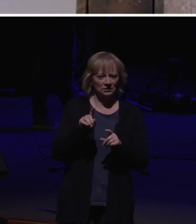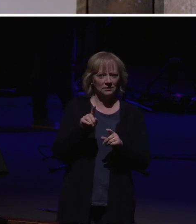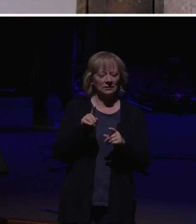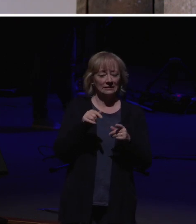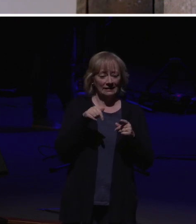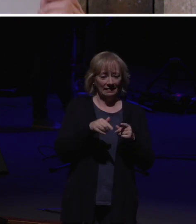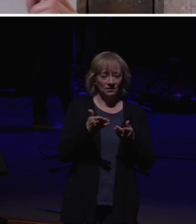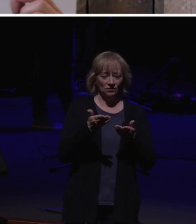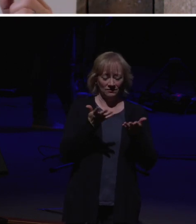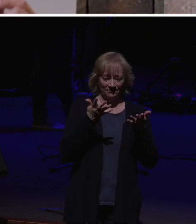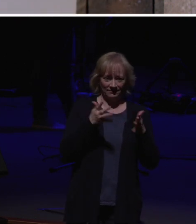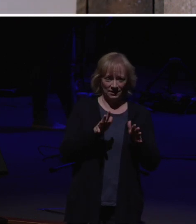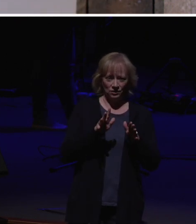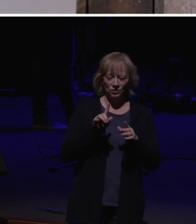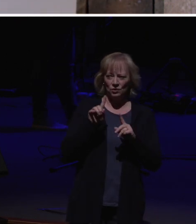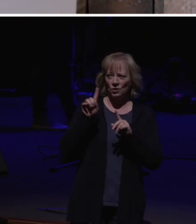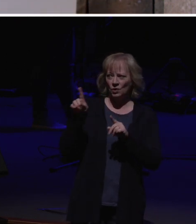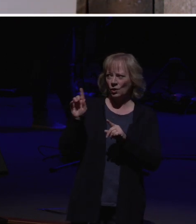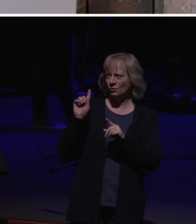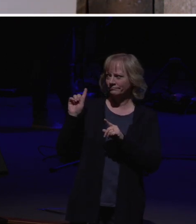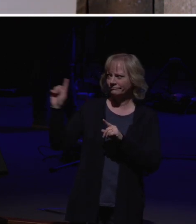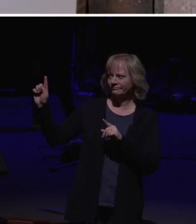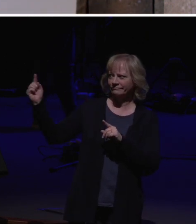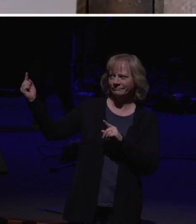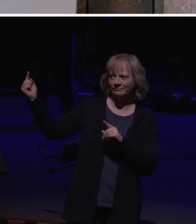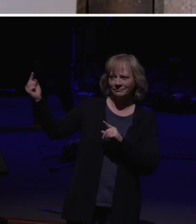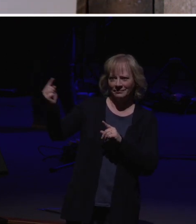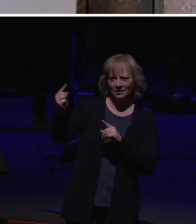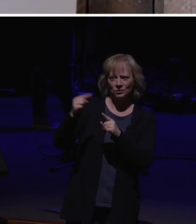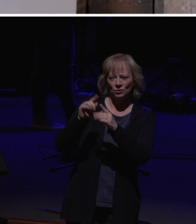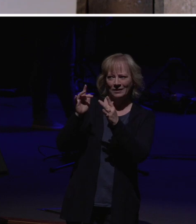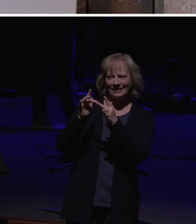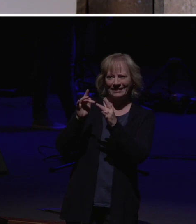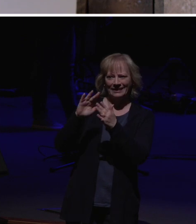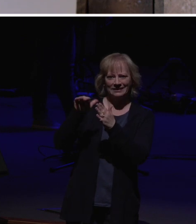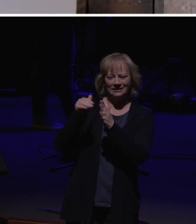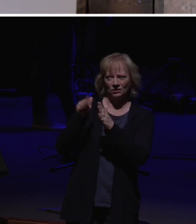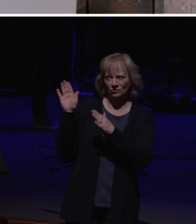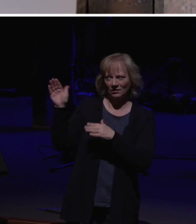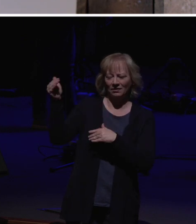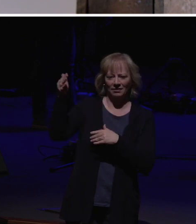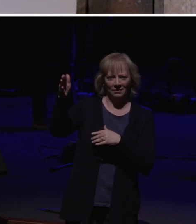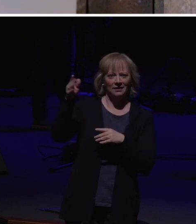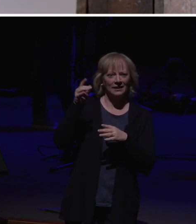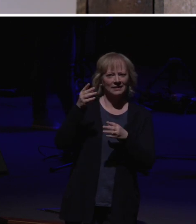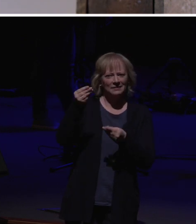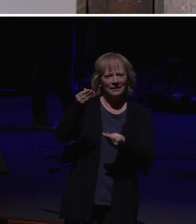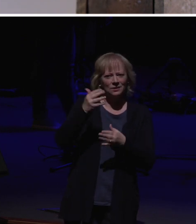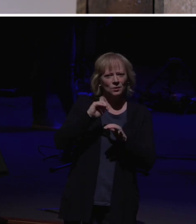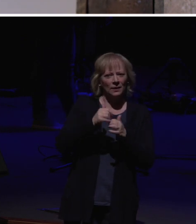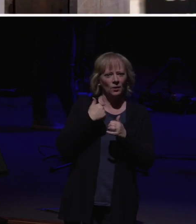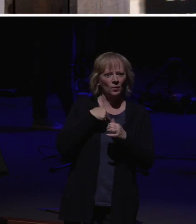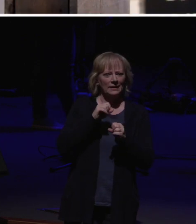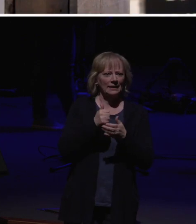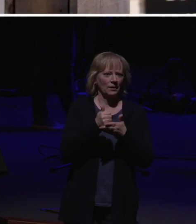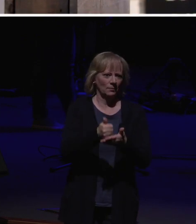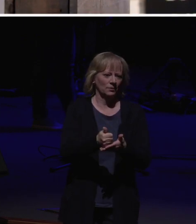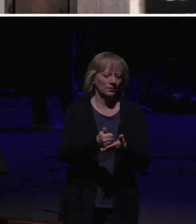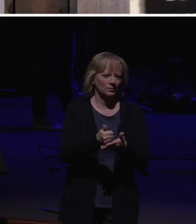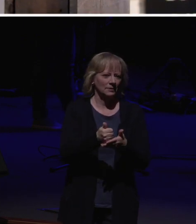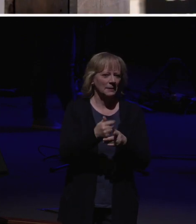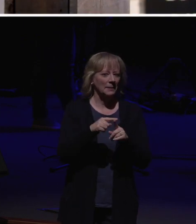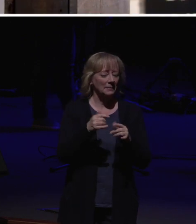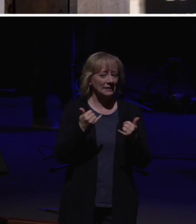this service and let us know you were here. And let us know how we can help you. But